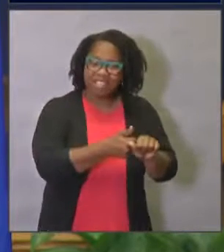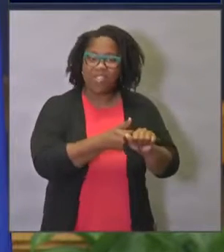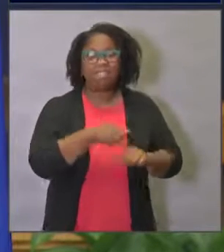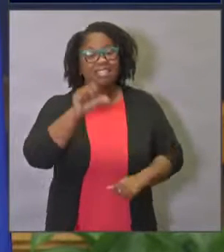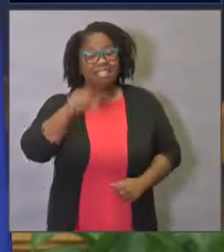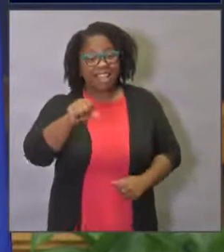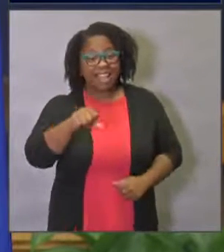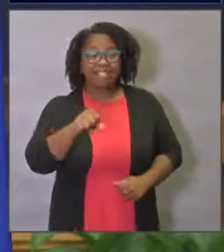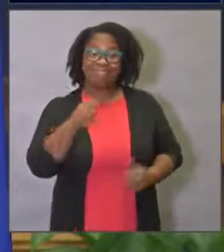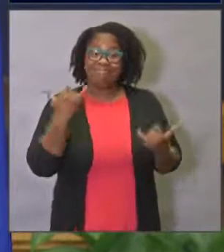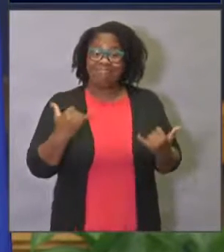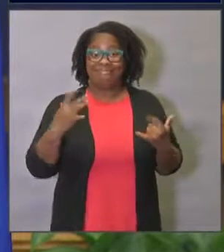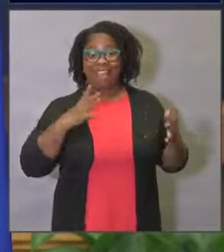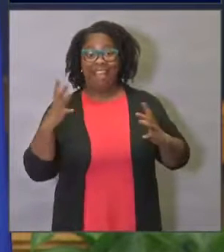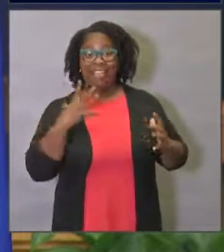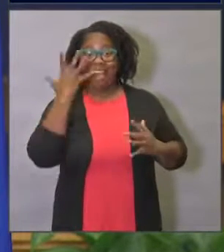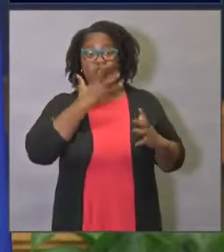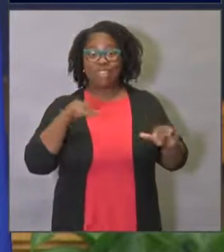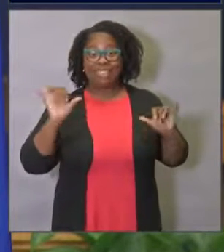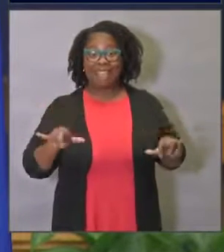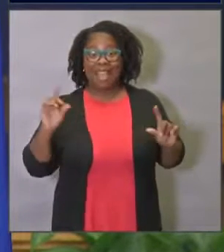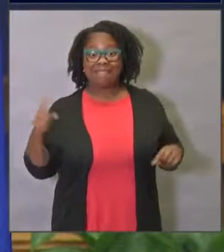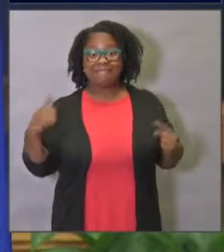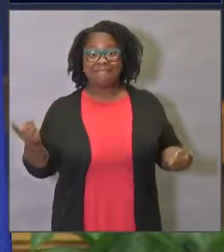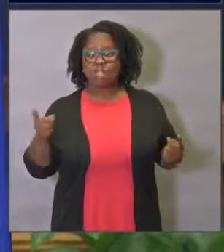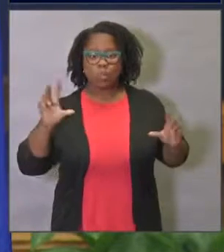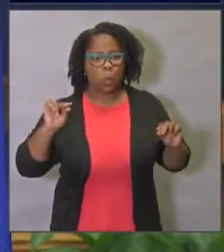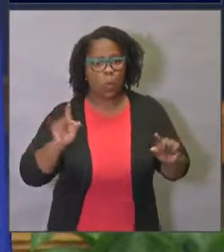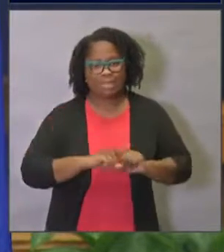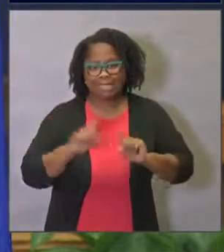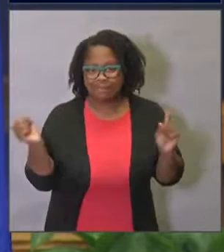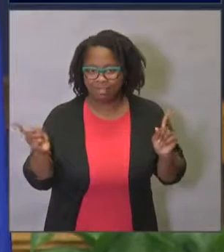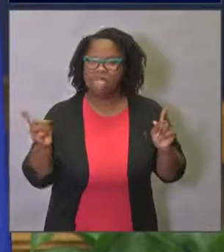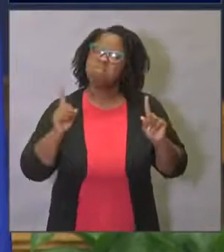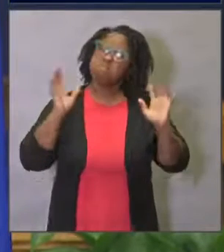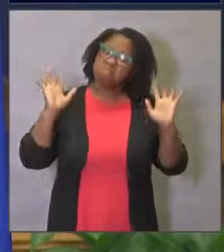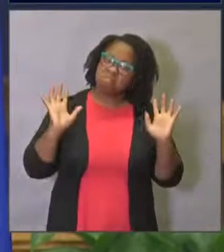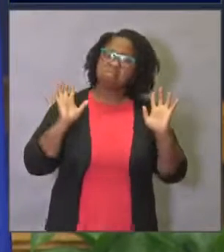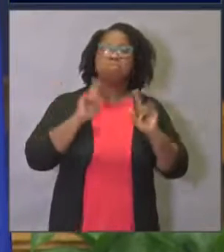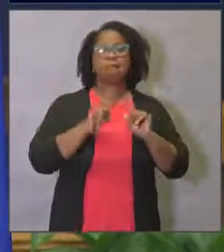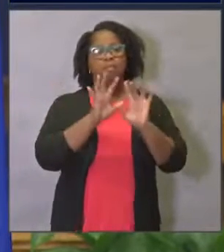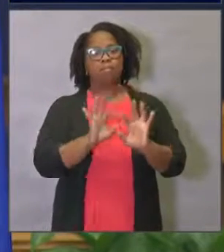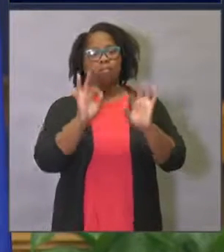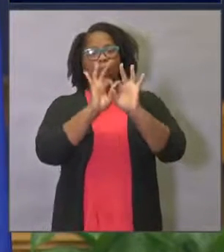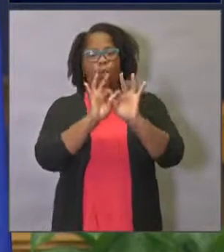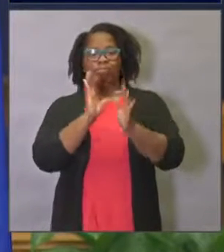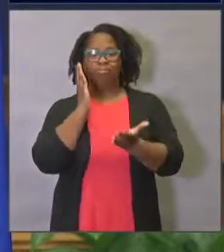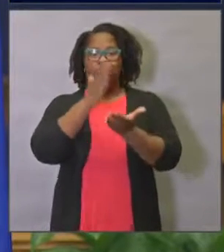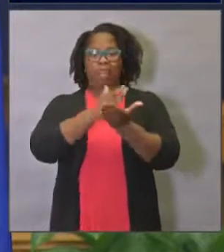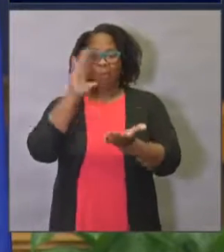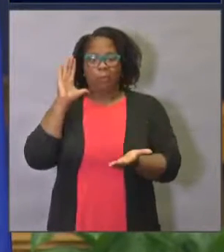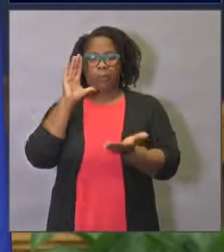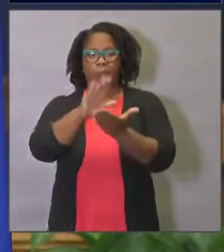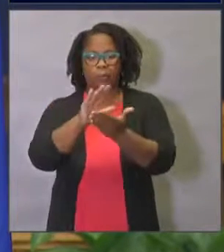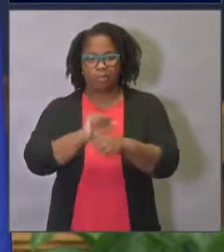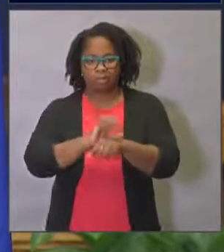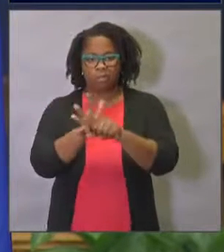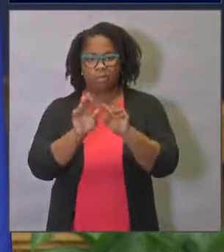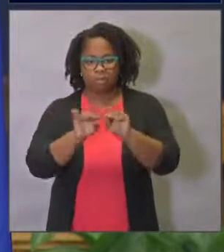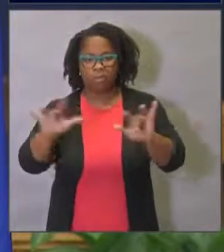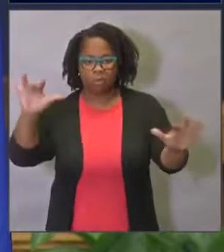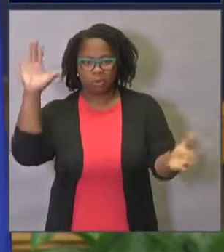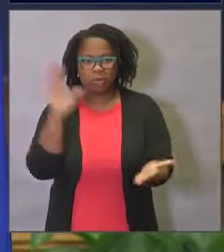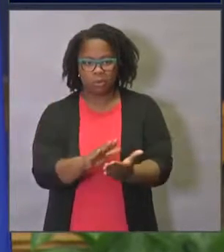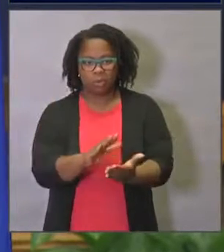different, but it's critical for this pandemic not to extend more than it already has. Thank you, and I would now like